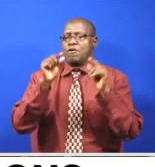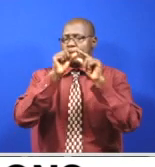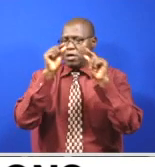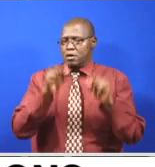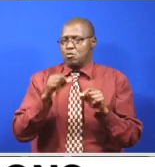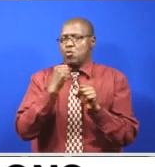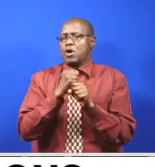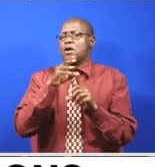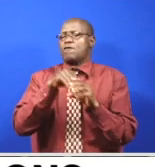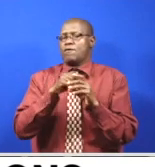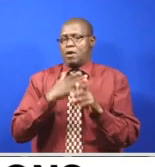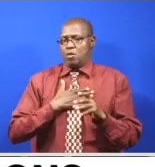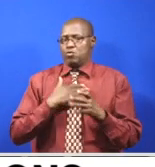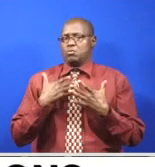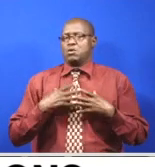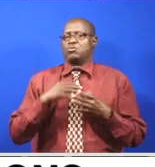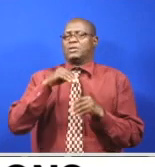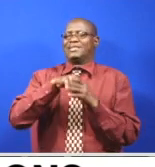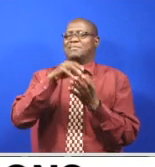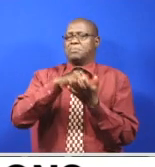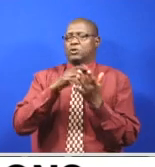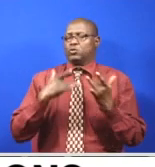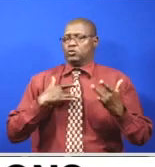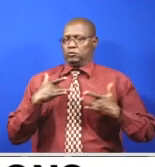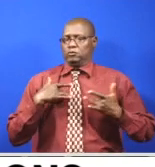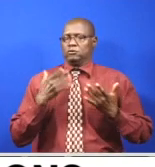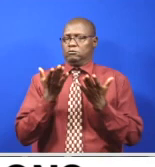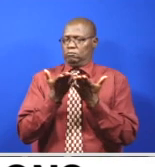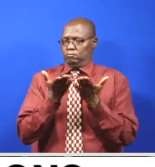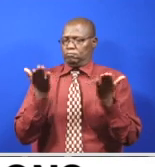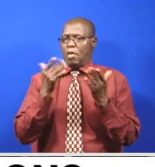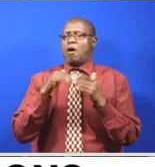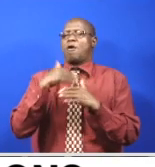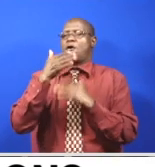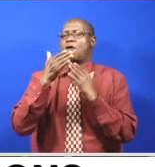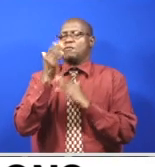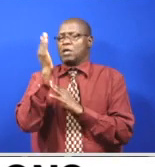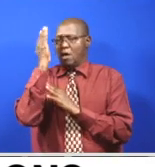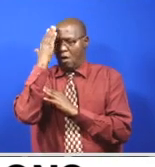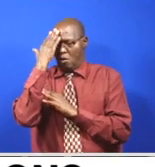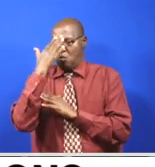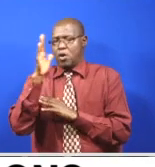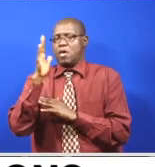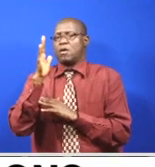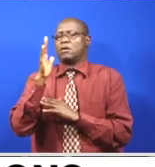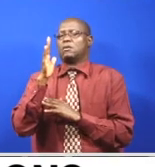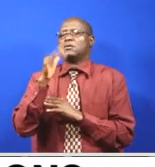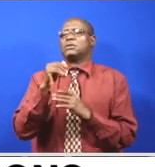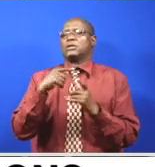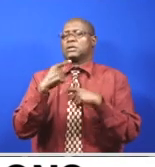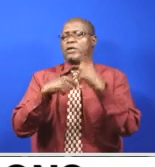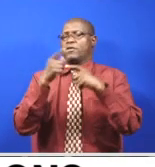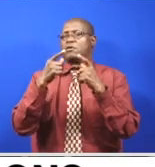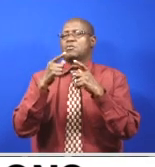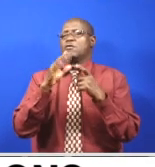our people in matters that concern them after the realization of the sectarian development